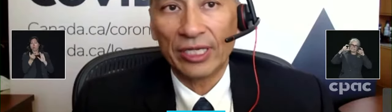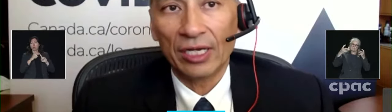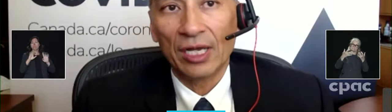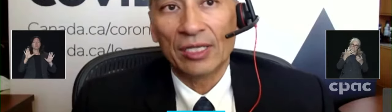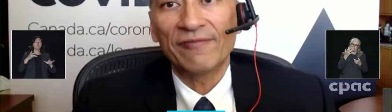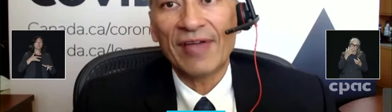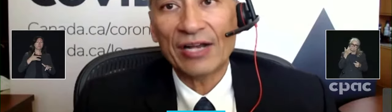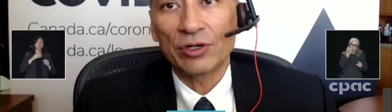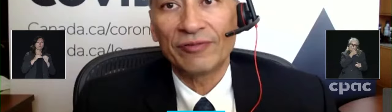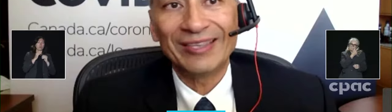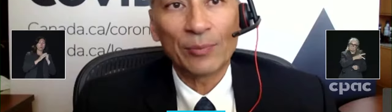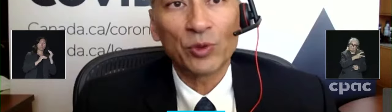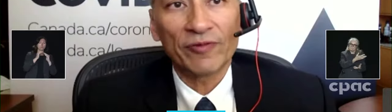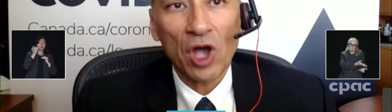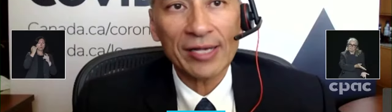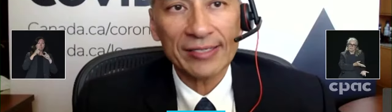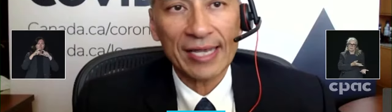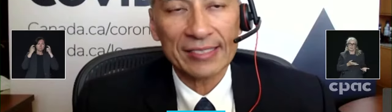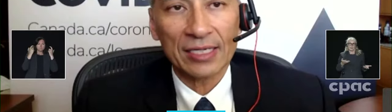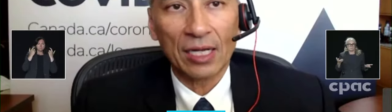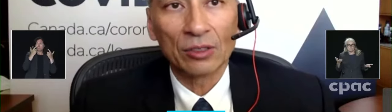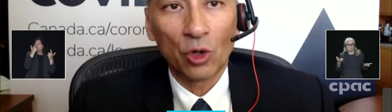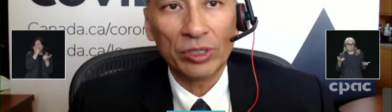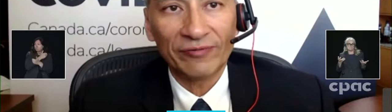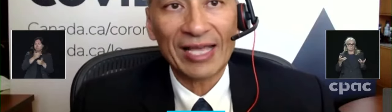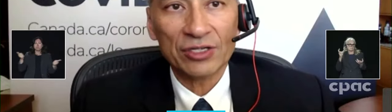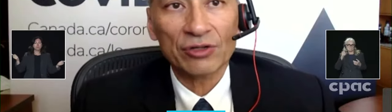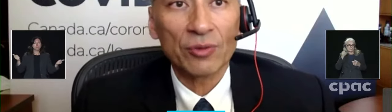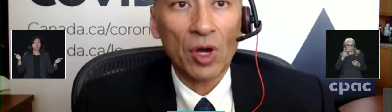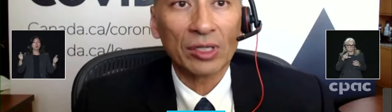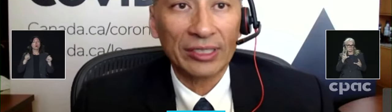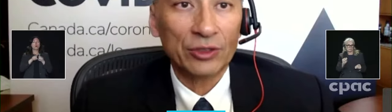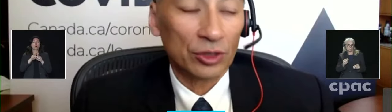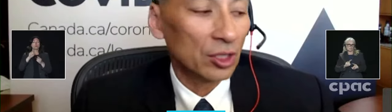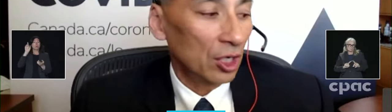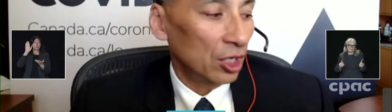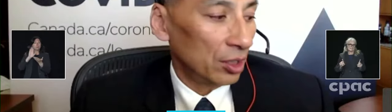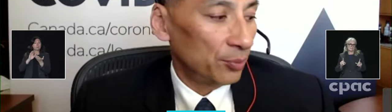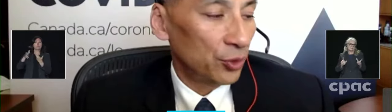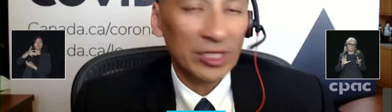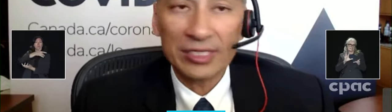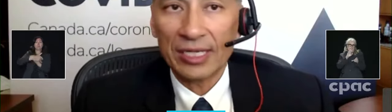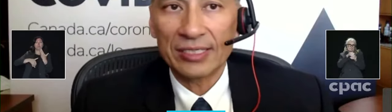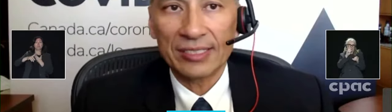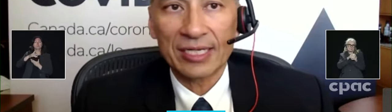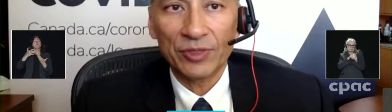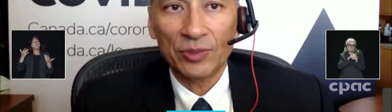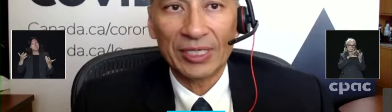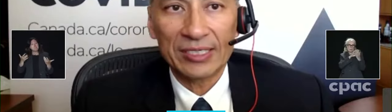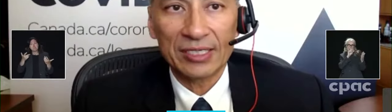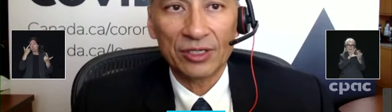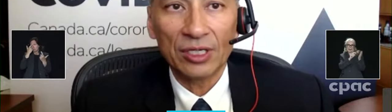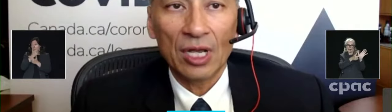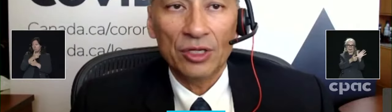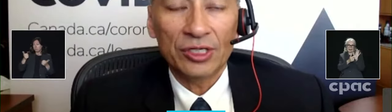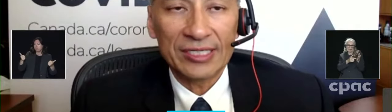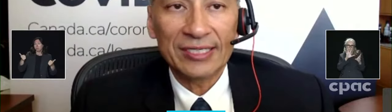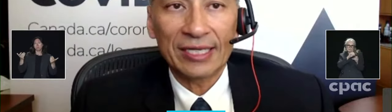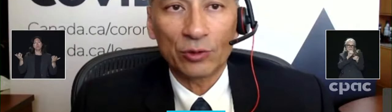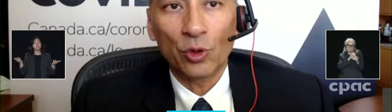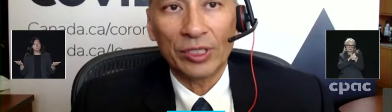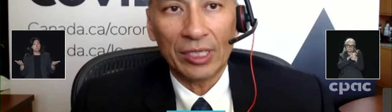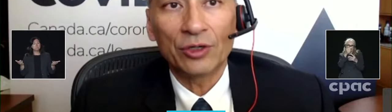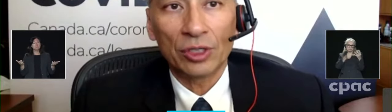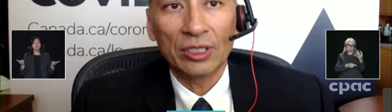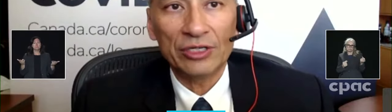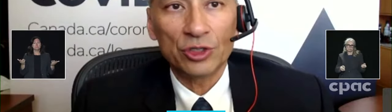that's certainly the factor of the number of contacts alone. If that's also modeled in or put as something to be considered, you could